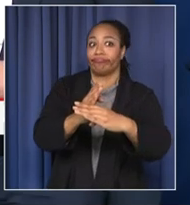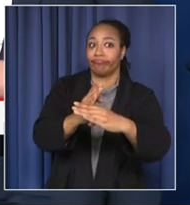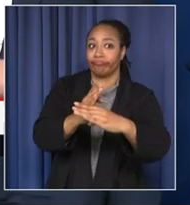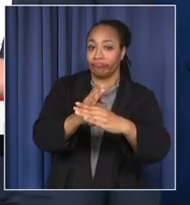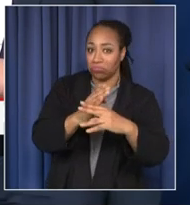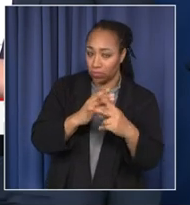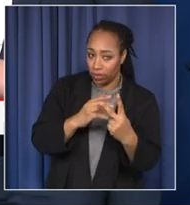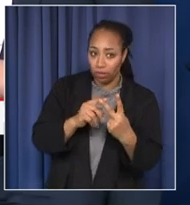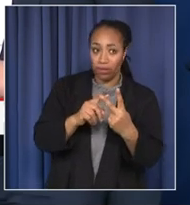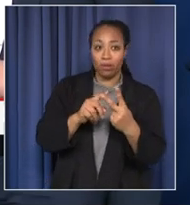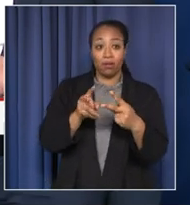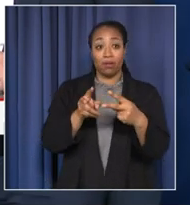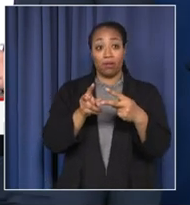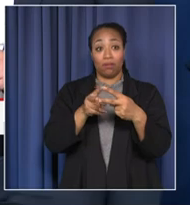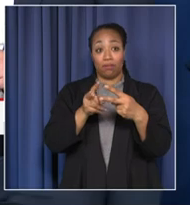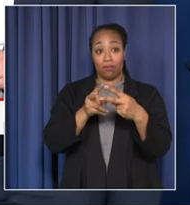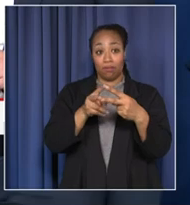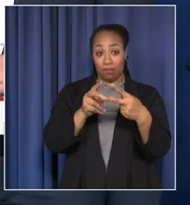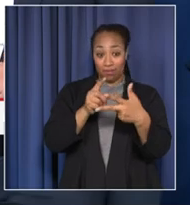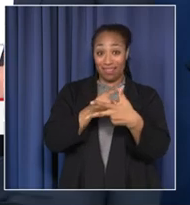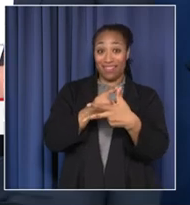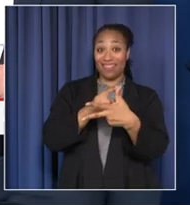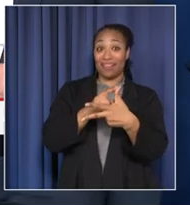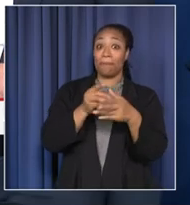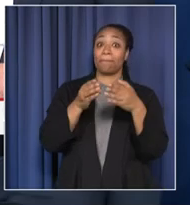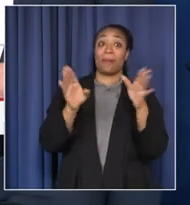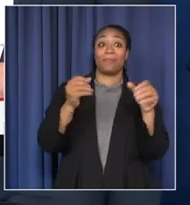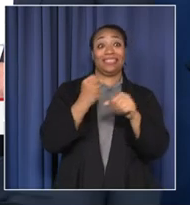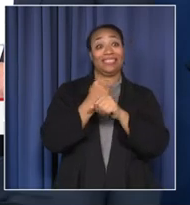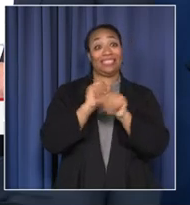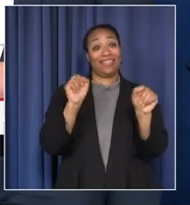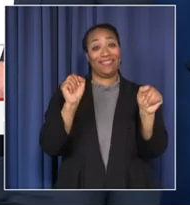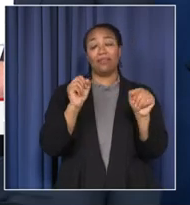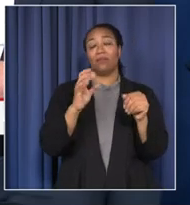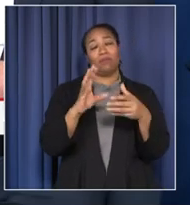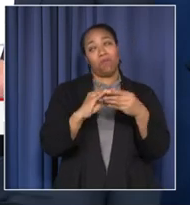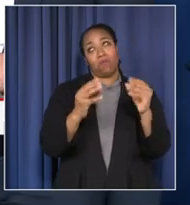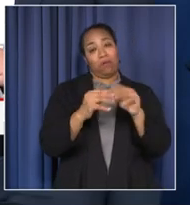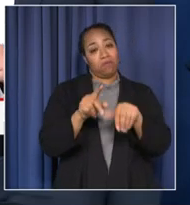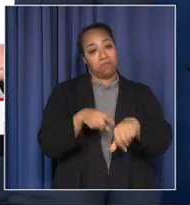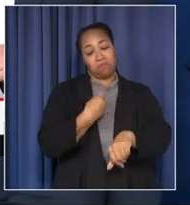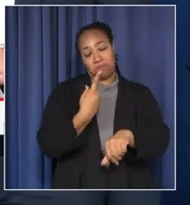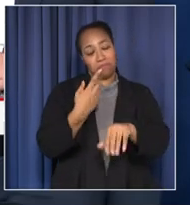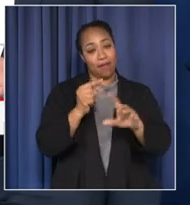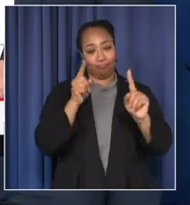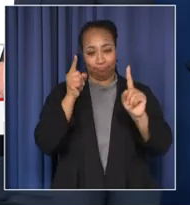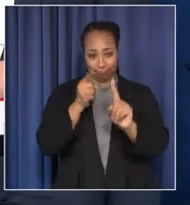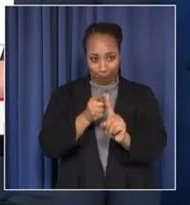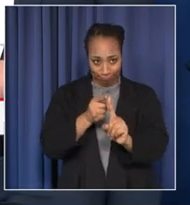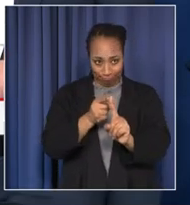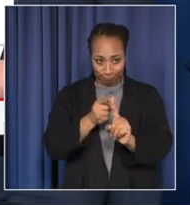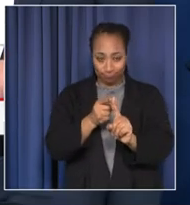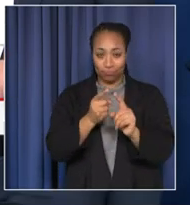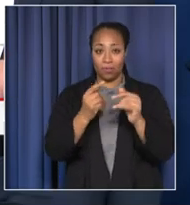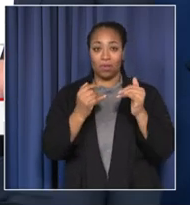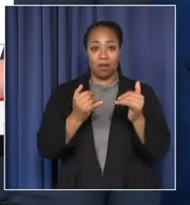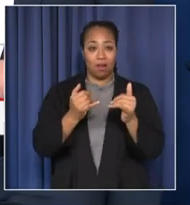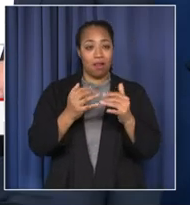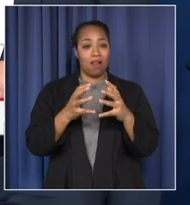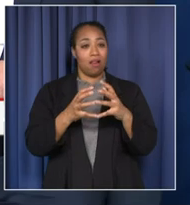a longer story. But now there are a lot of bills kind of moving in the Congress that we're focused